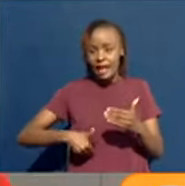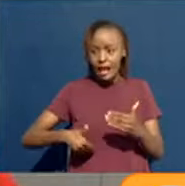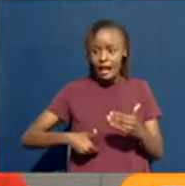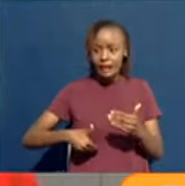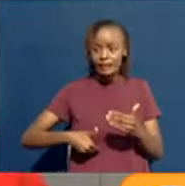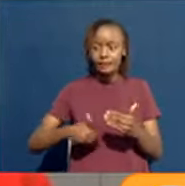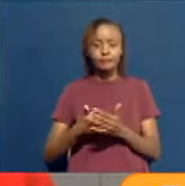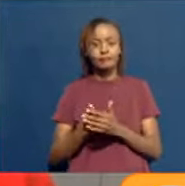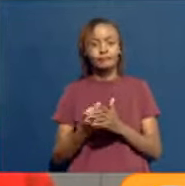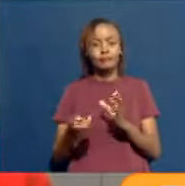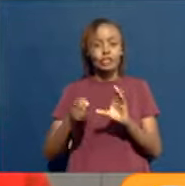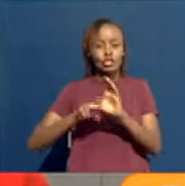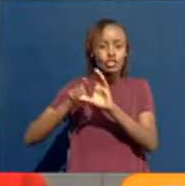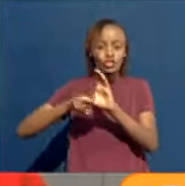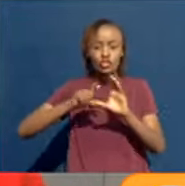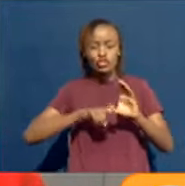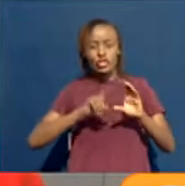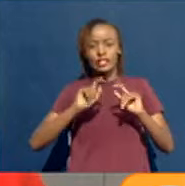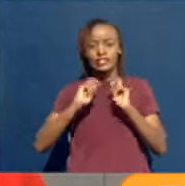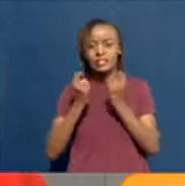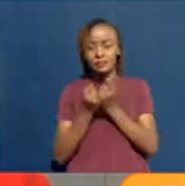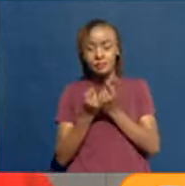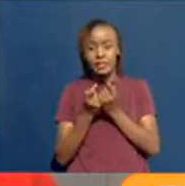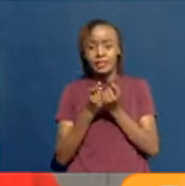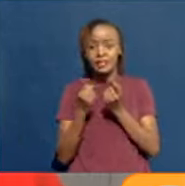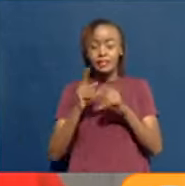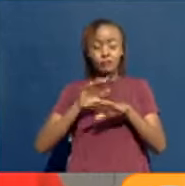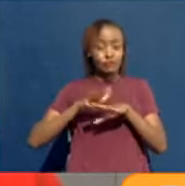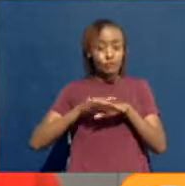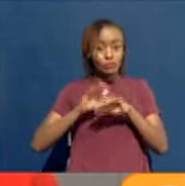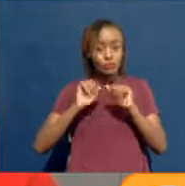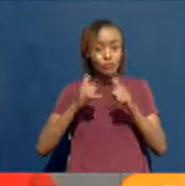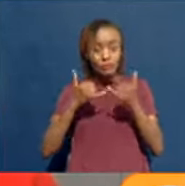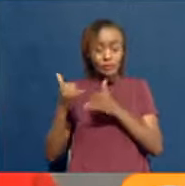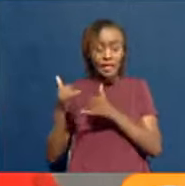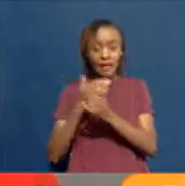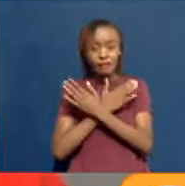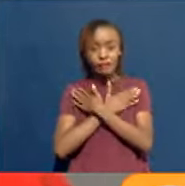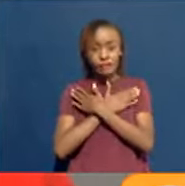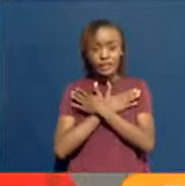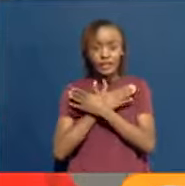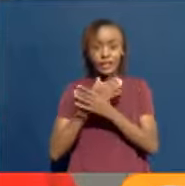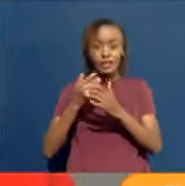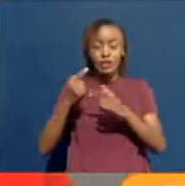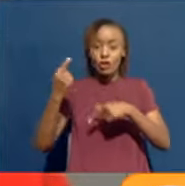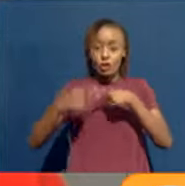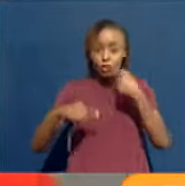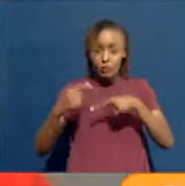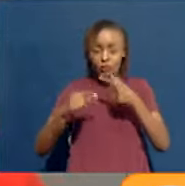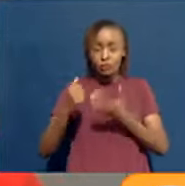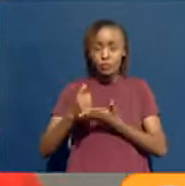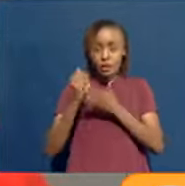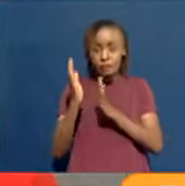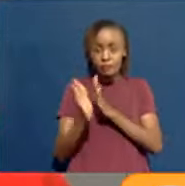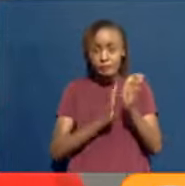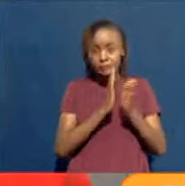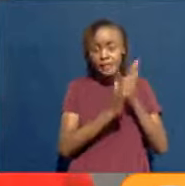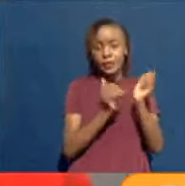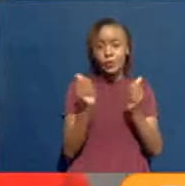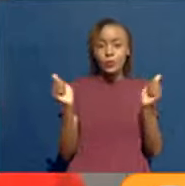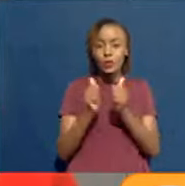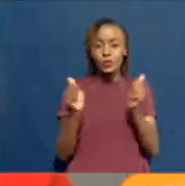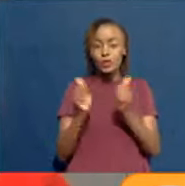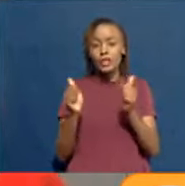vizuri kwa timu. So ni kuendelea kucheza mechi za kirafiki nyingi so that tunaweza kuprepare vizuri so